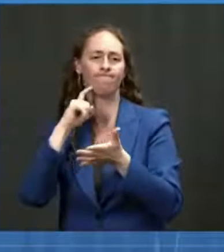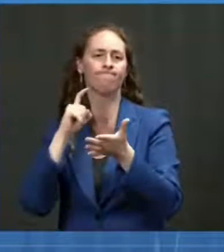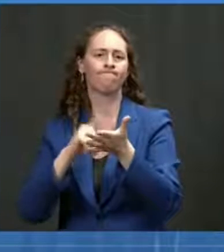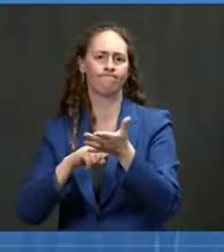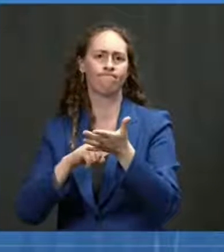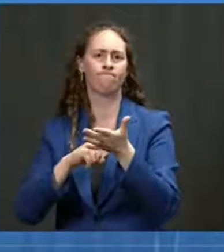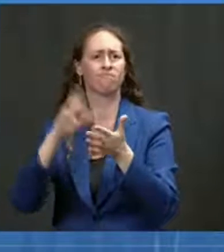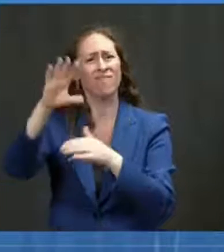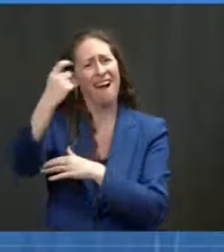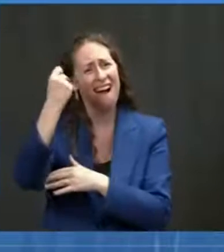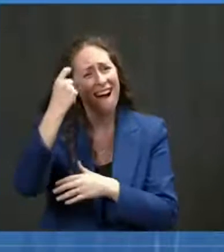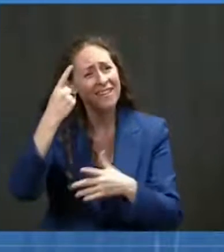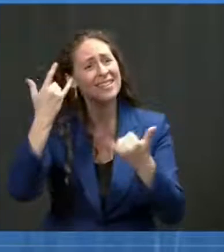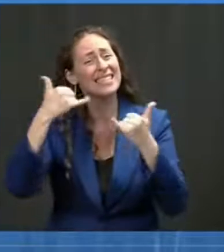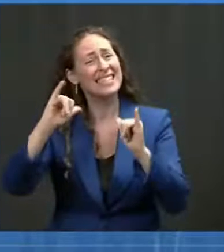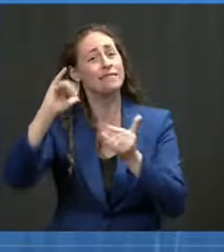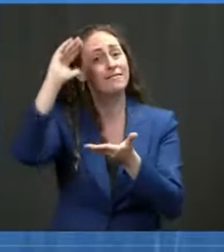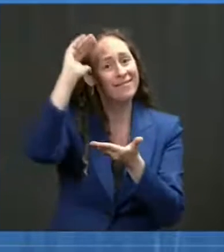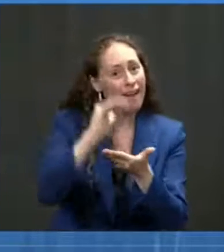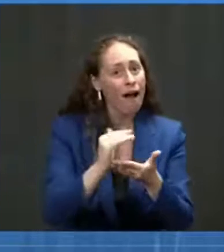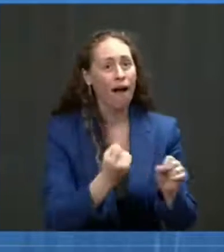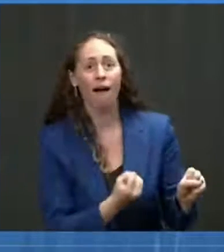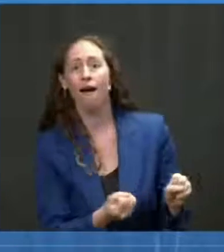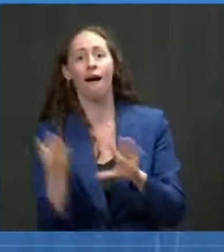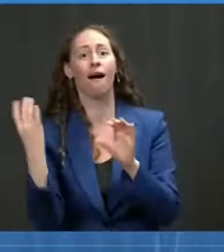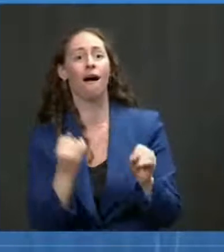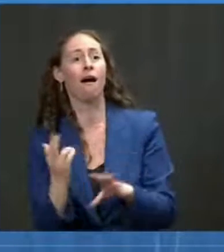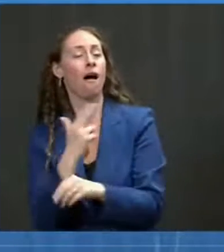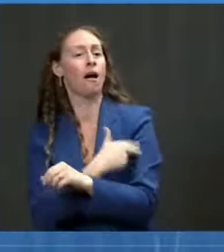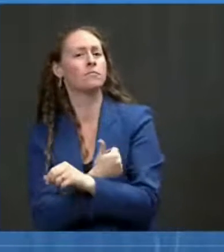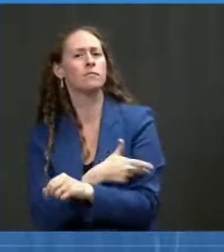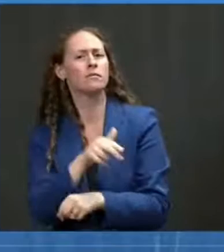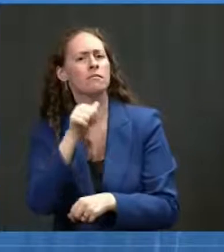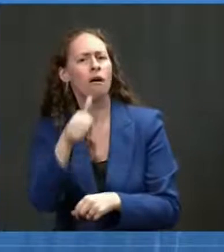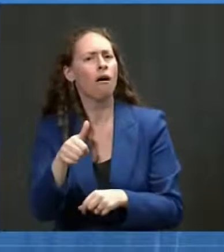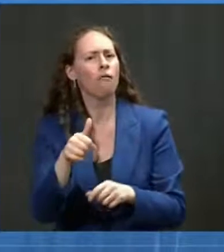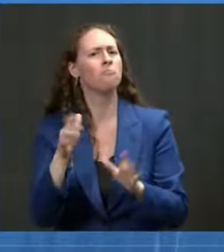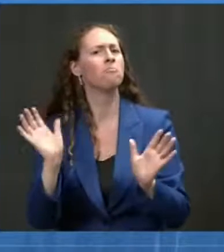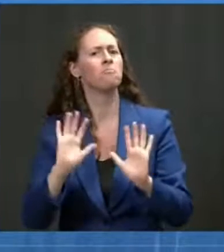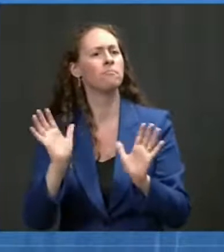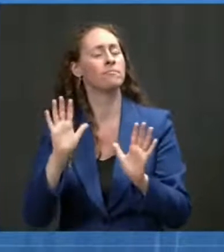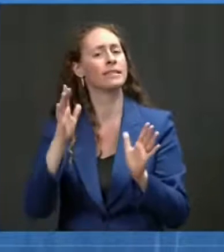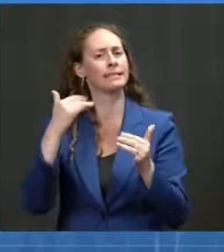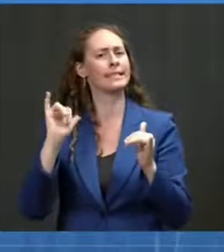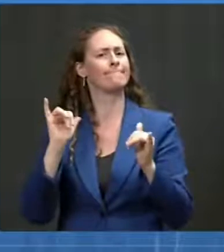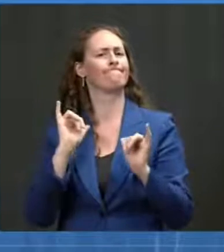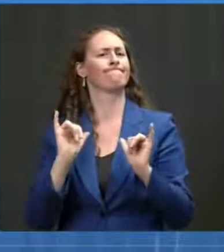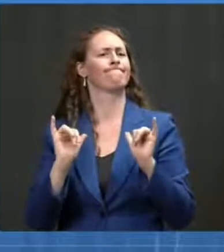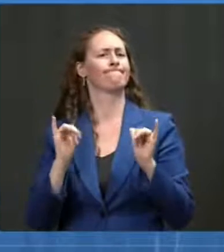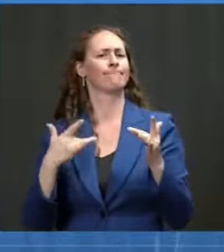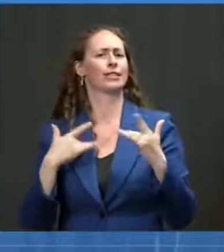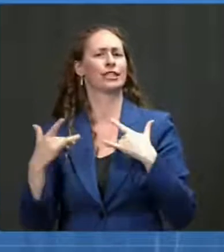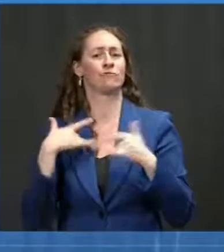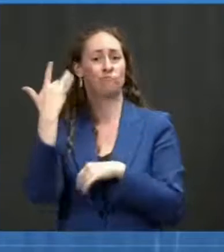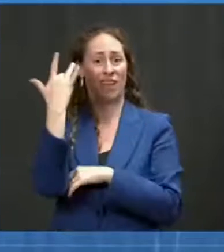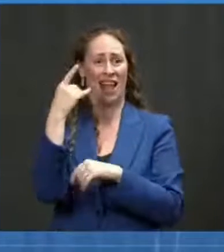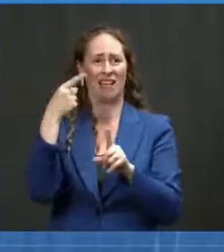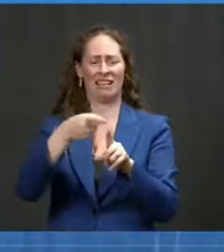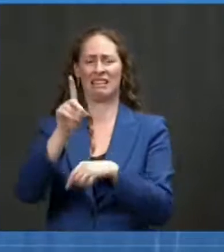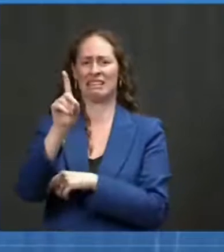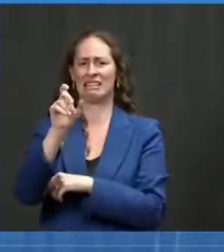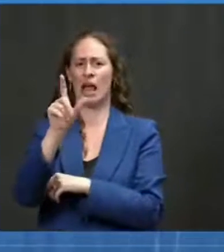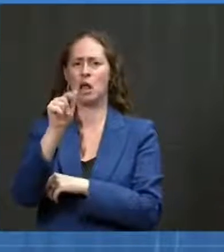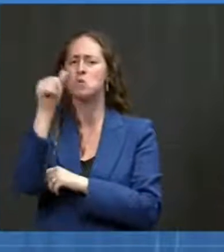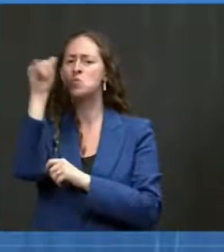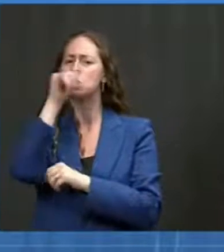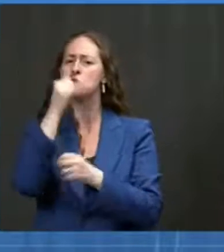evidence of waning vaccine effectiveness over time and against the Delta variant. Additionally, reports from our